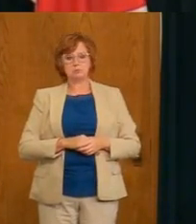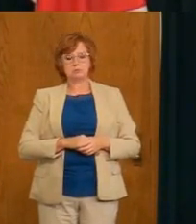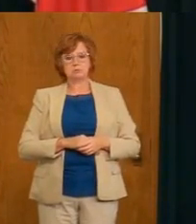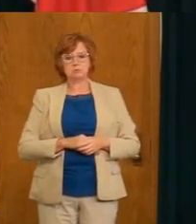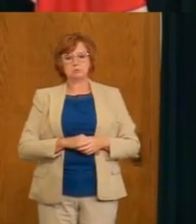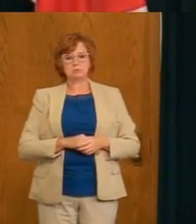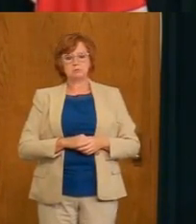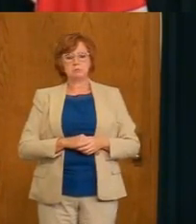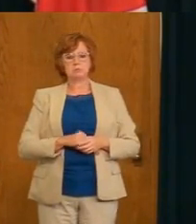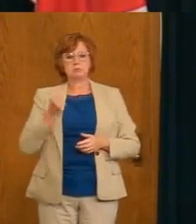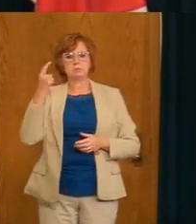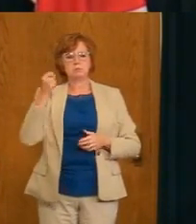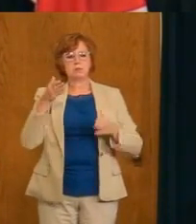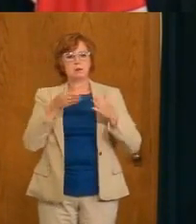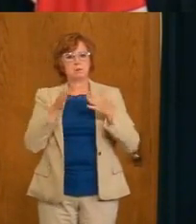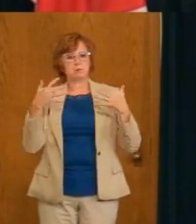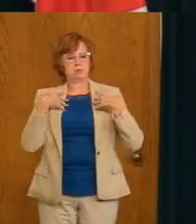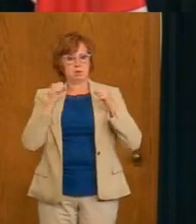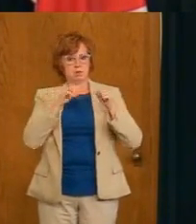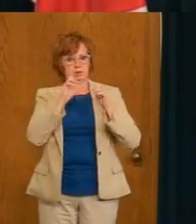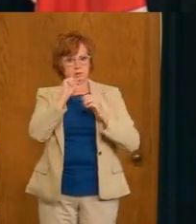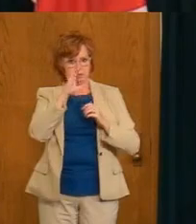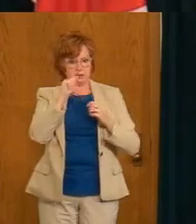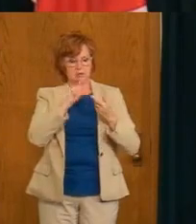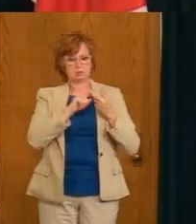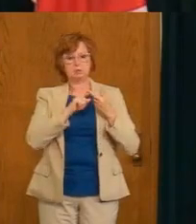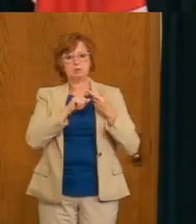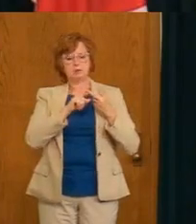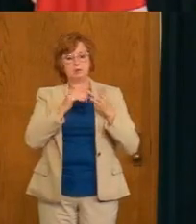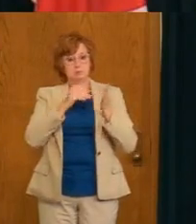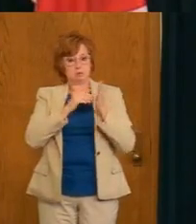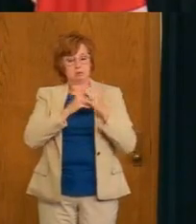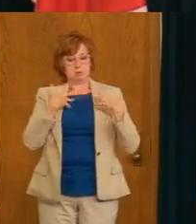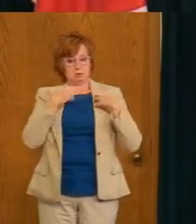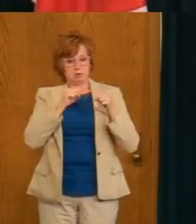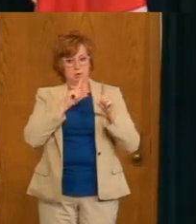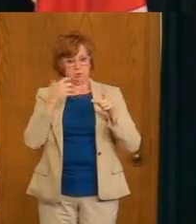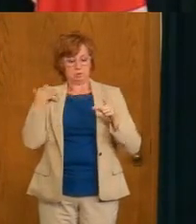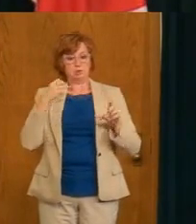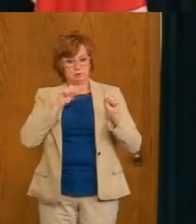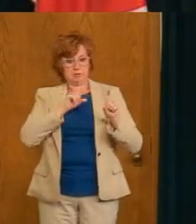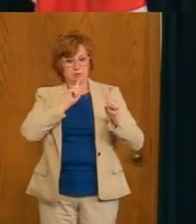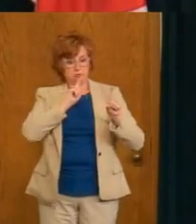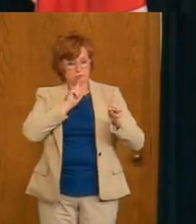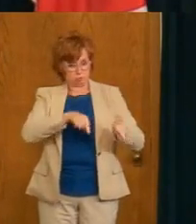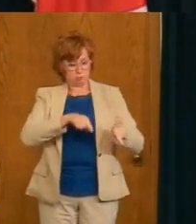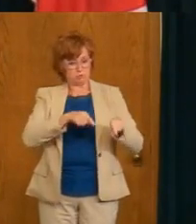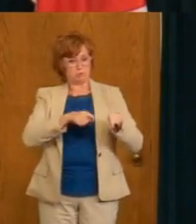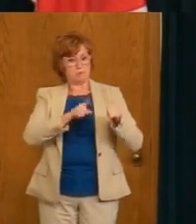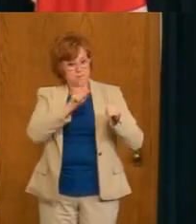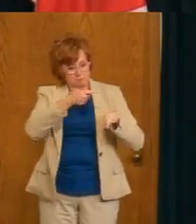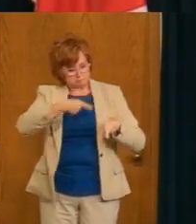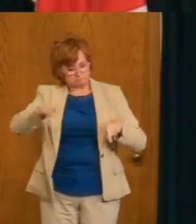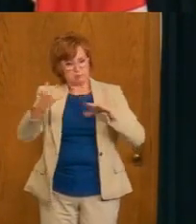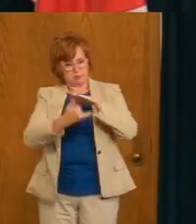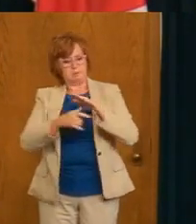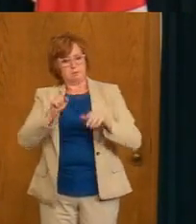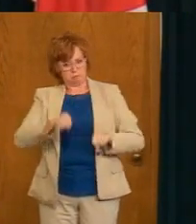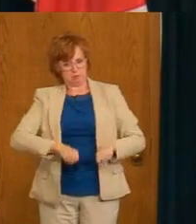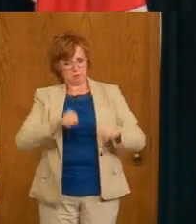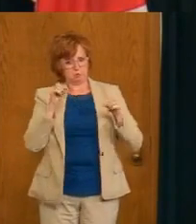difference already in a few cases where if you're vaccinated, you're being treated differently than if you're unvaccinated. One is if you're returning from the